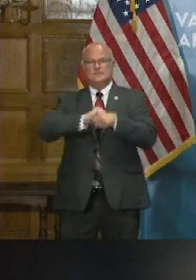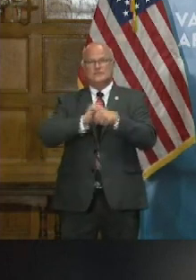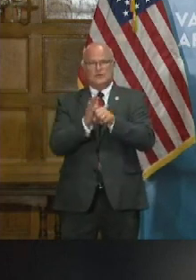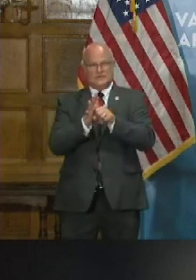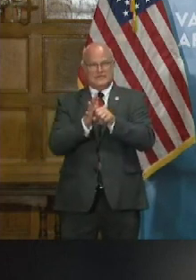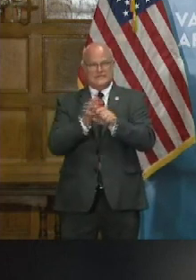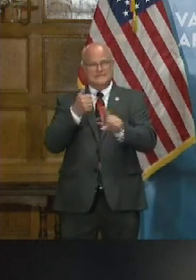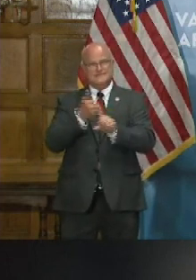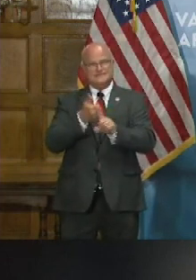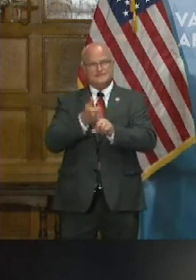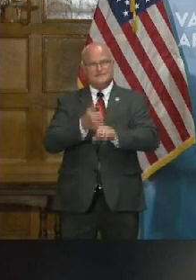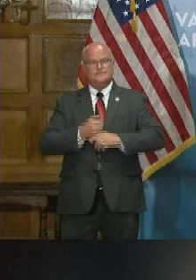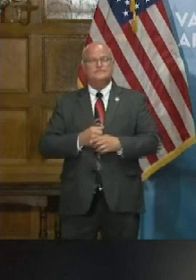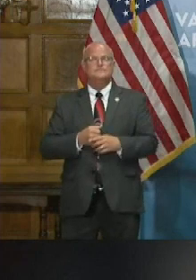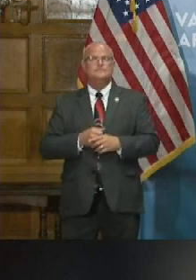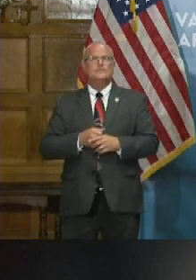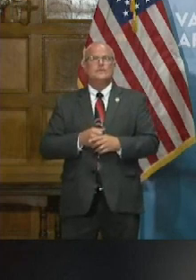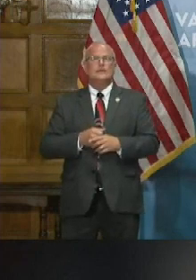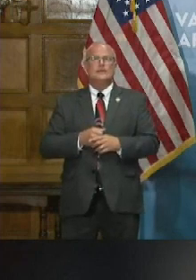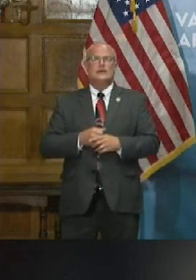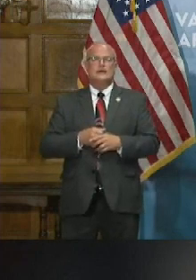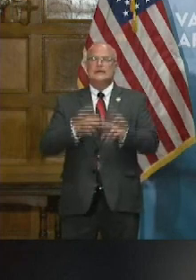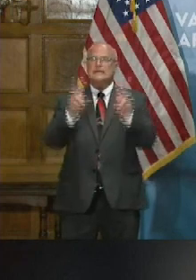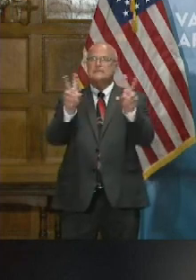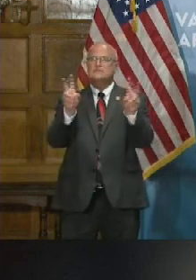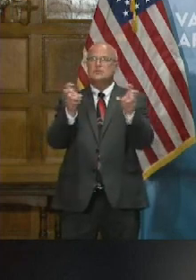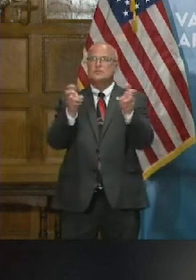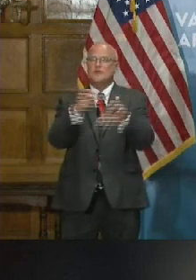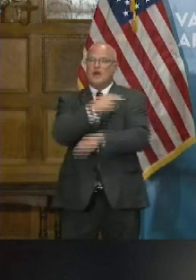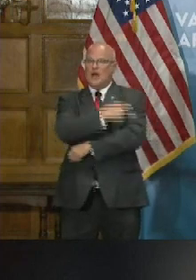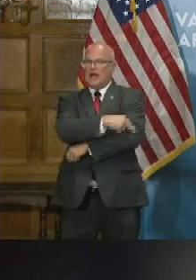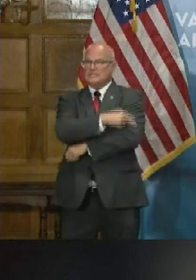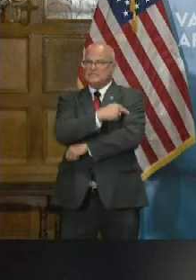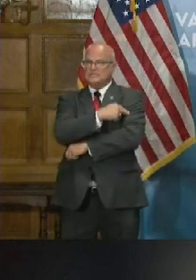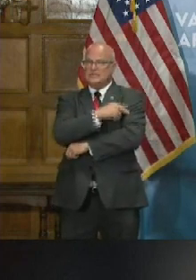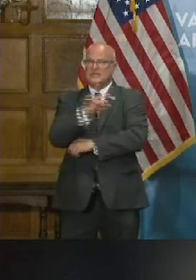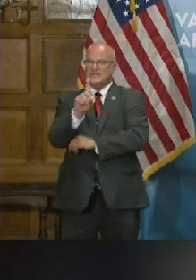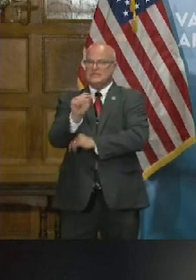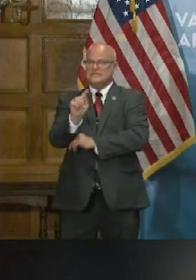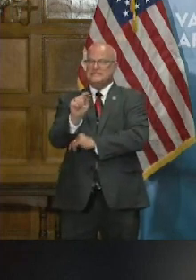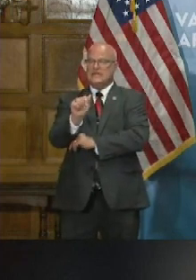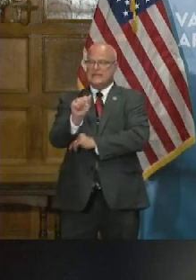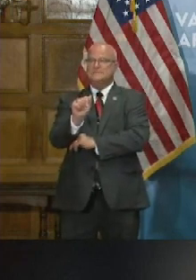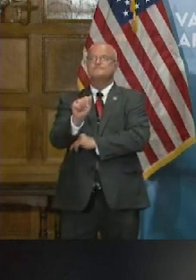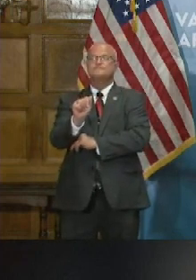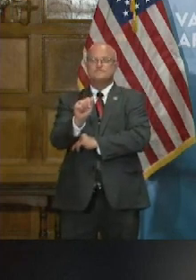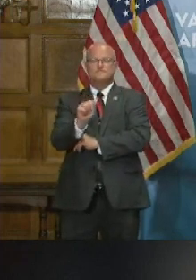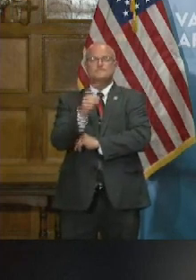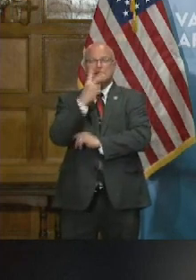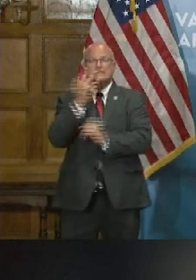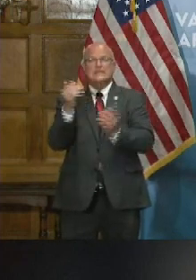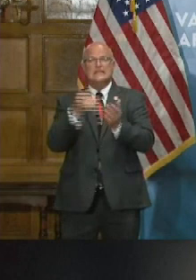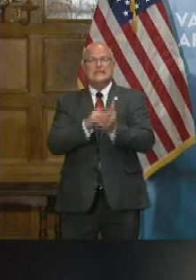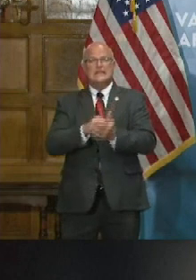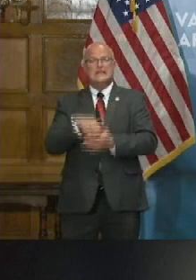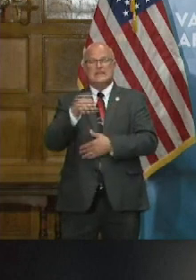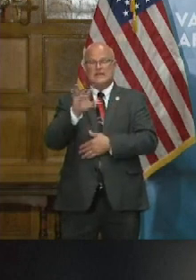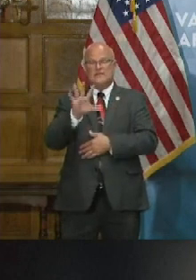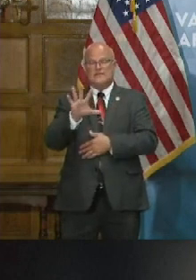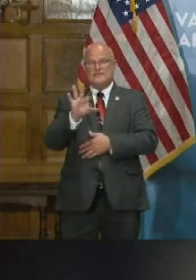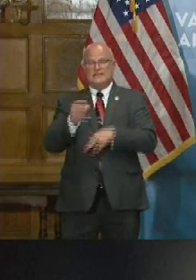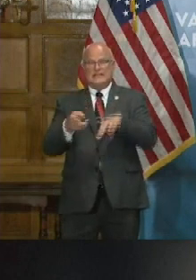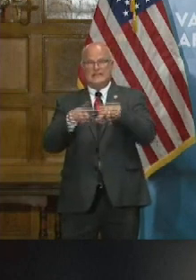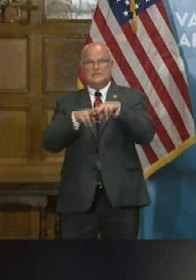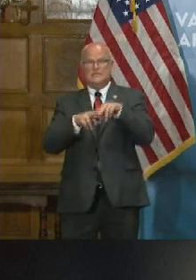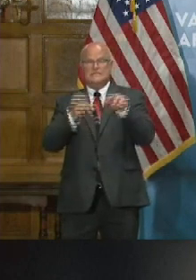of COVID-19. In terms of the hospital data, we see again that we have 59